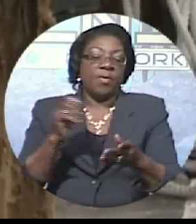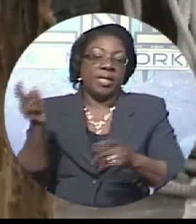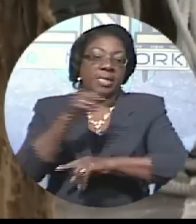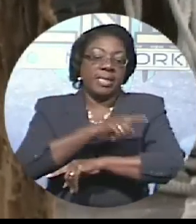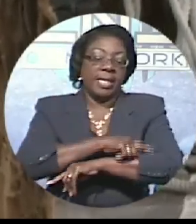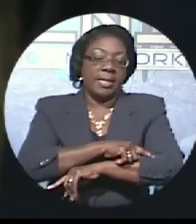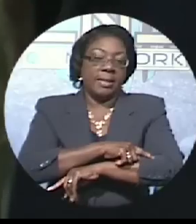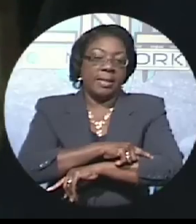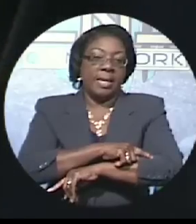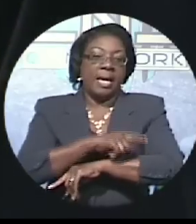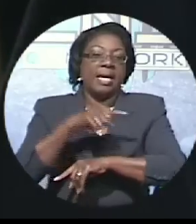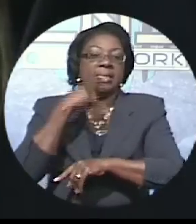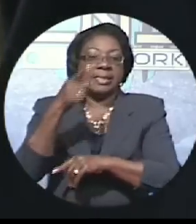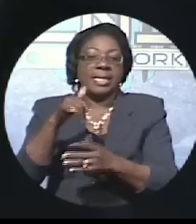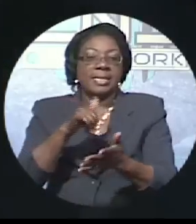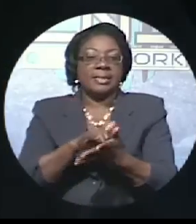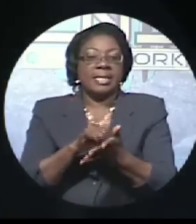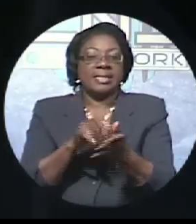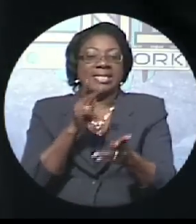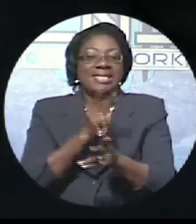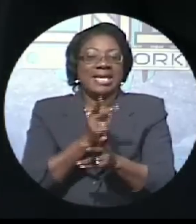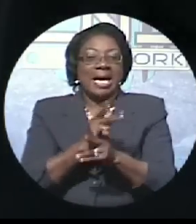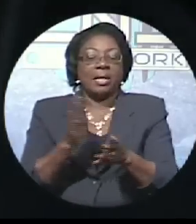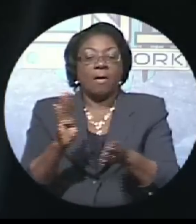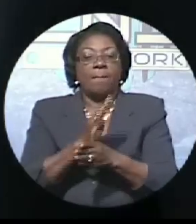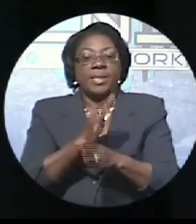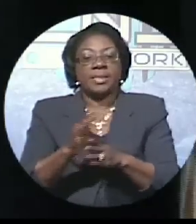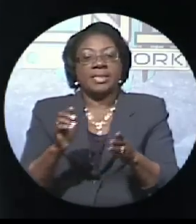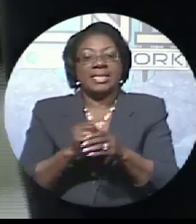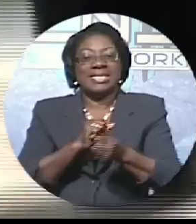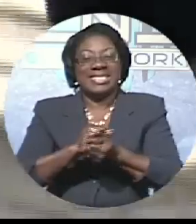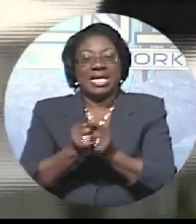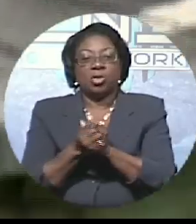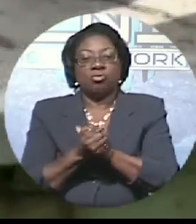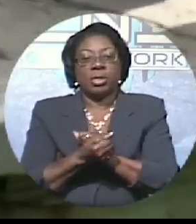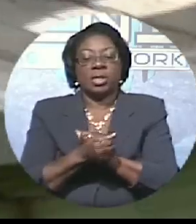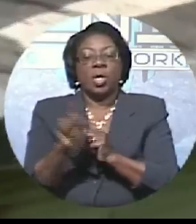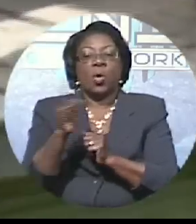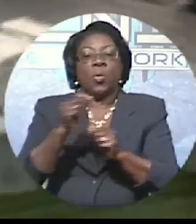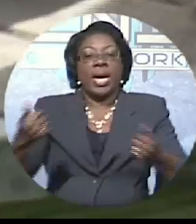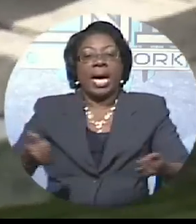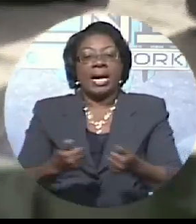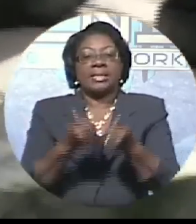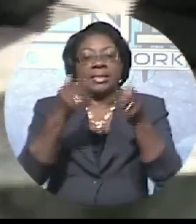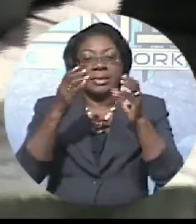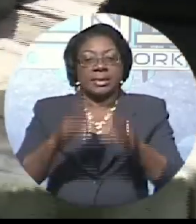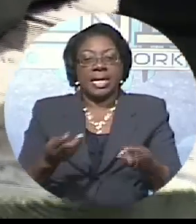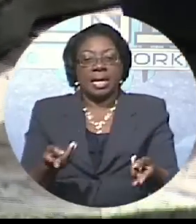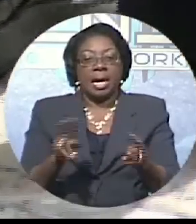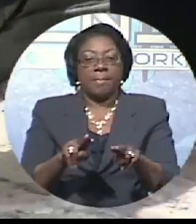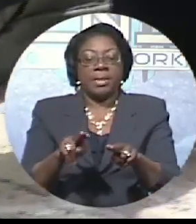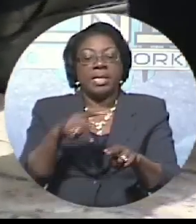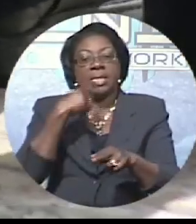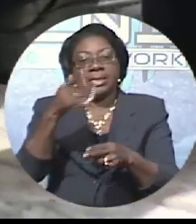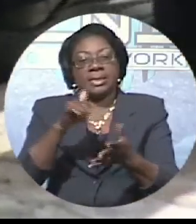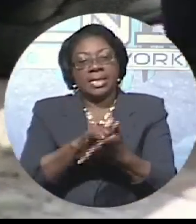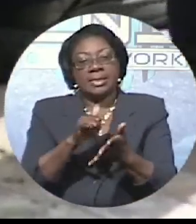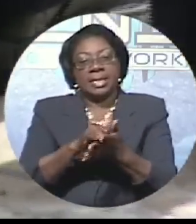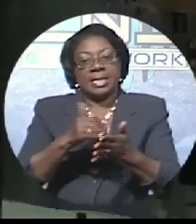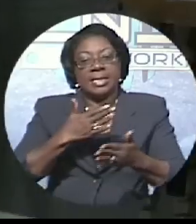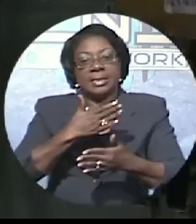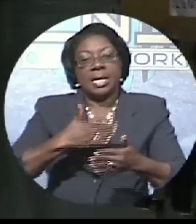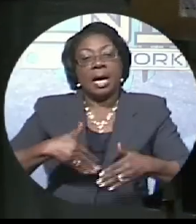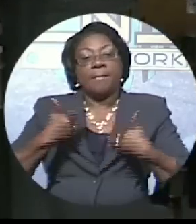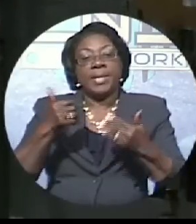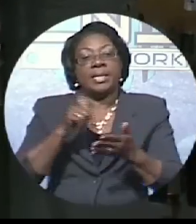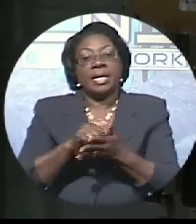day, and says this type of business is a dangerous one where accidents can happen. But he says he's satisfied